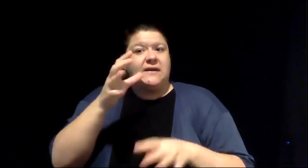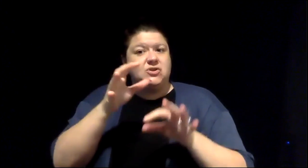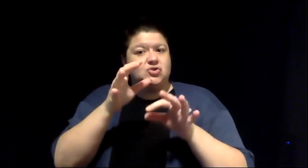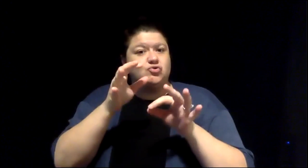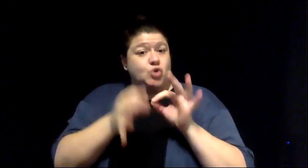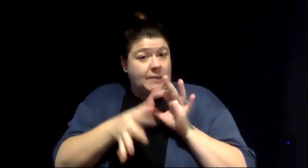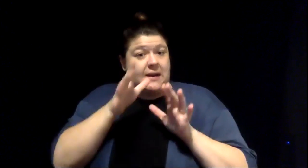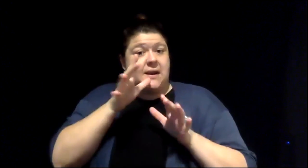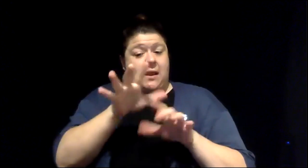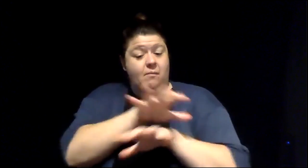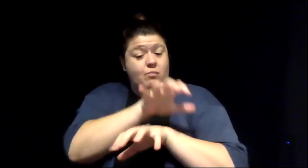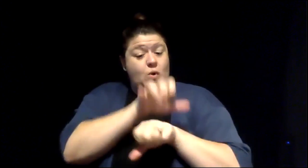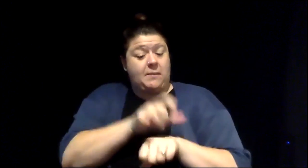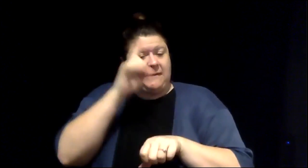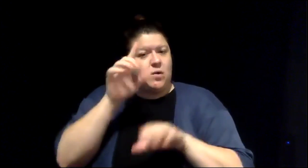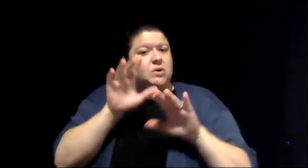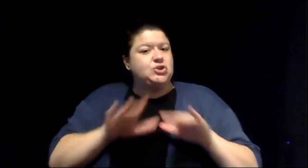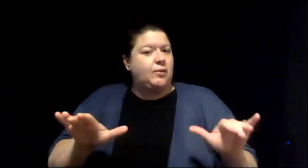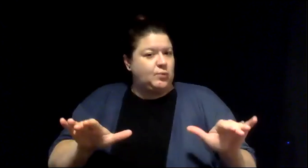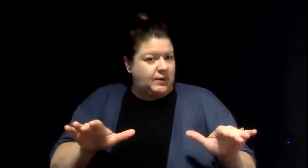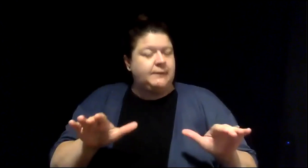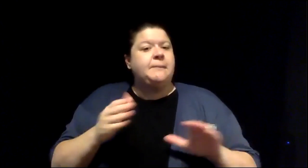child, a pediatric appointment,